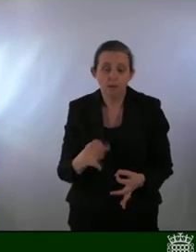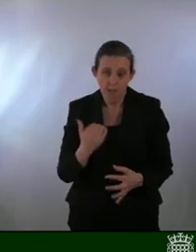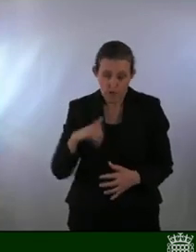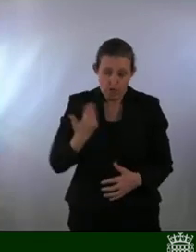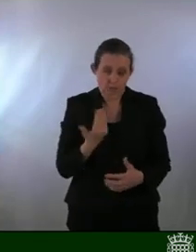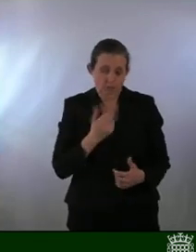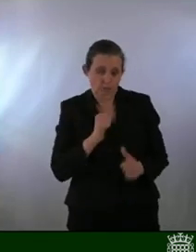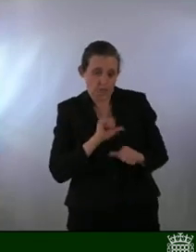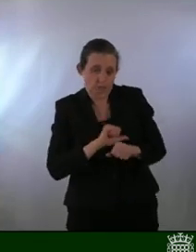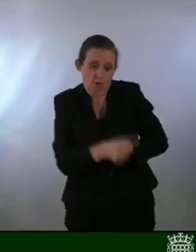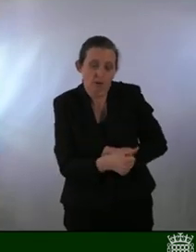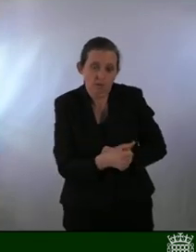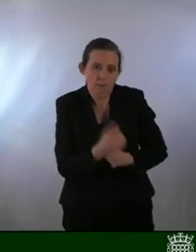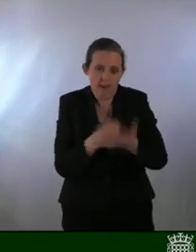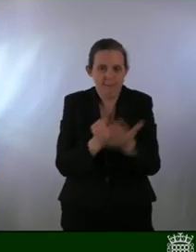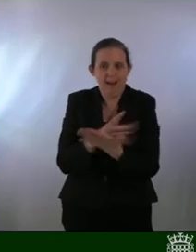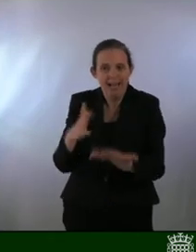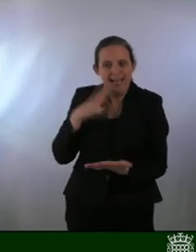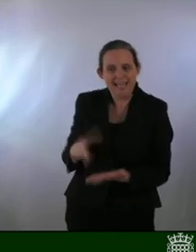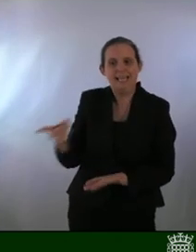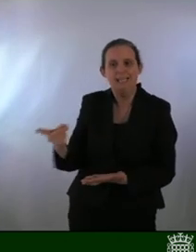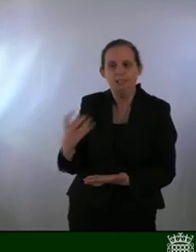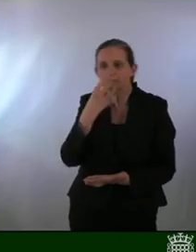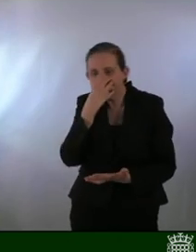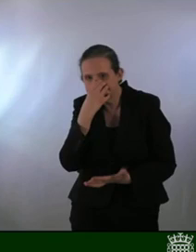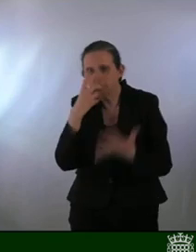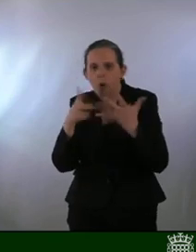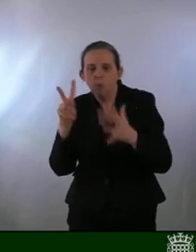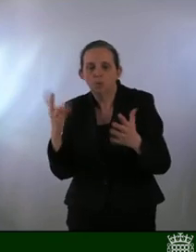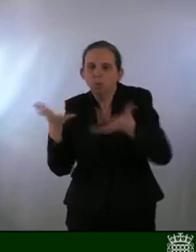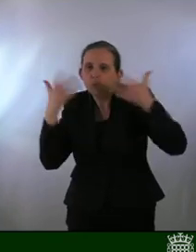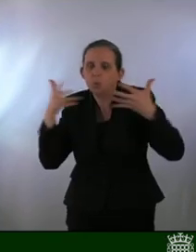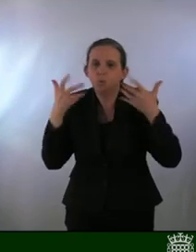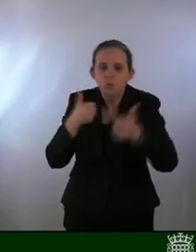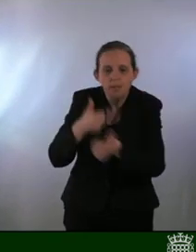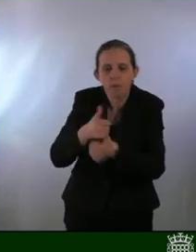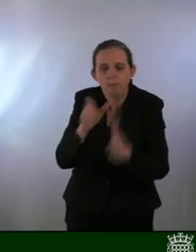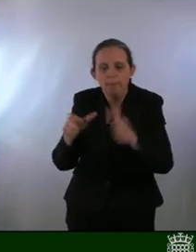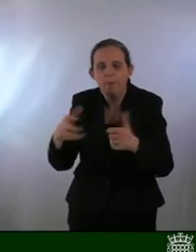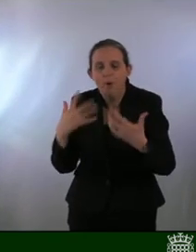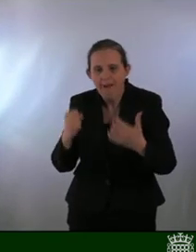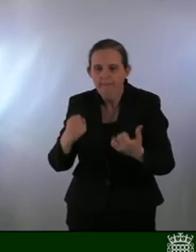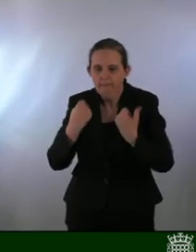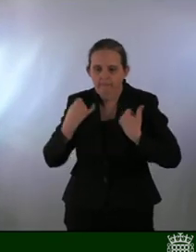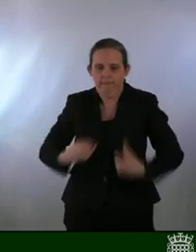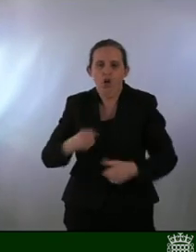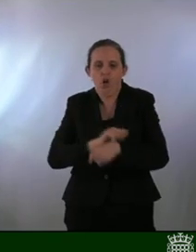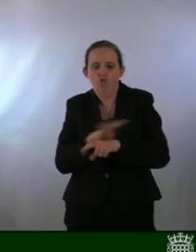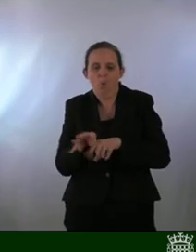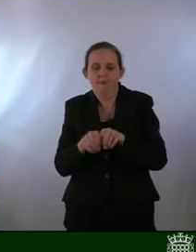after it became clear that ventilators are the thing that is needed to support people who have coronavirus.